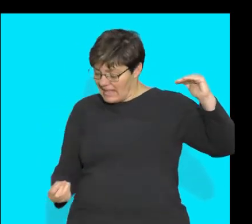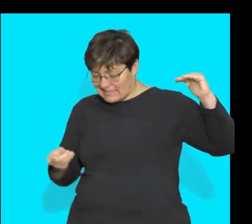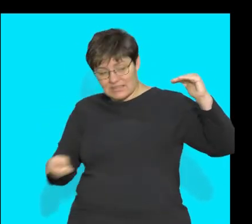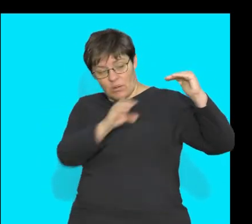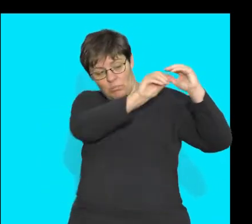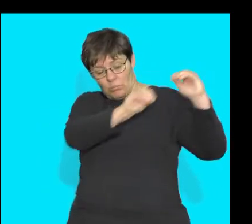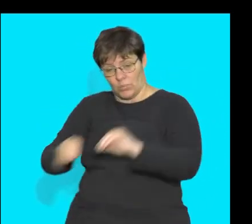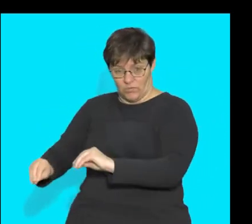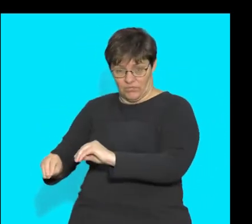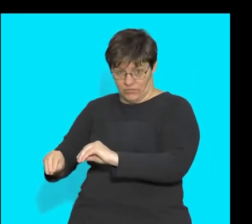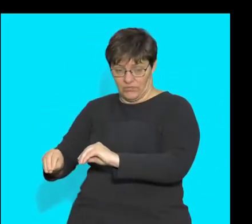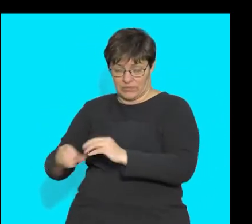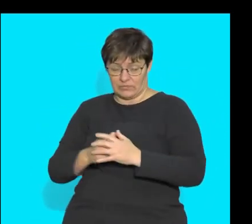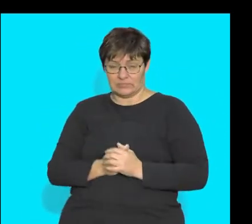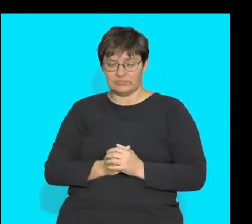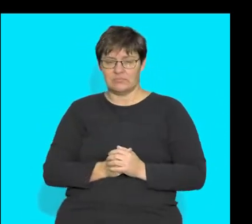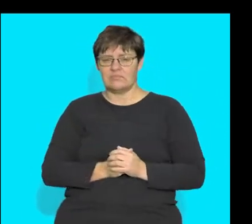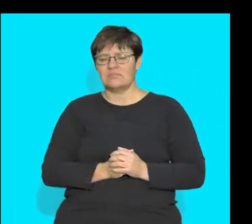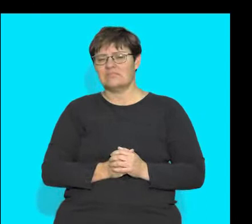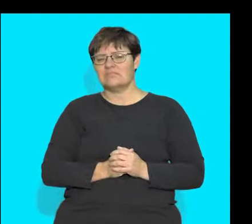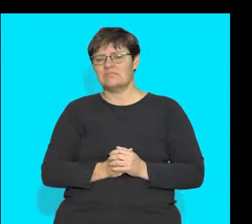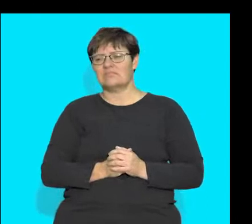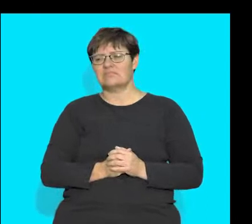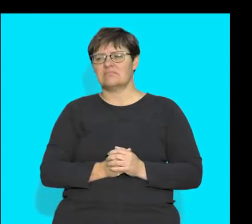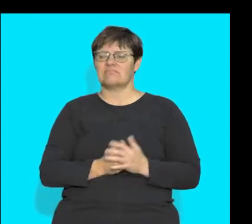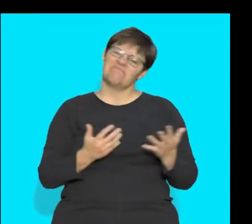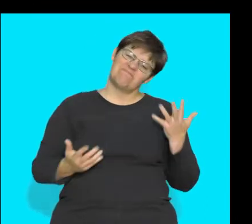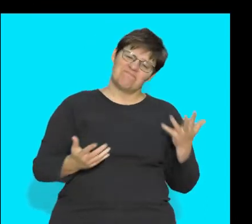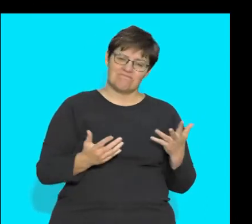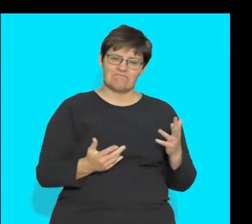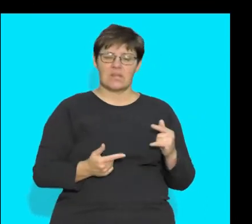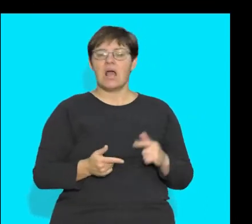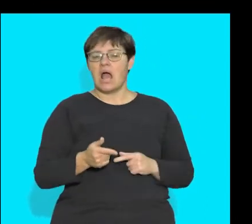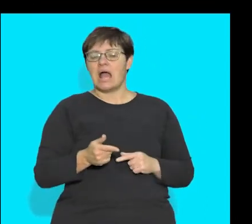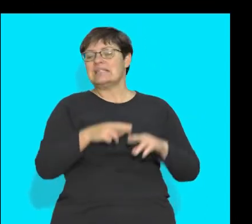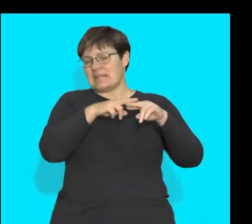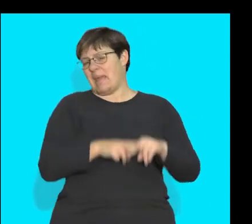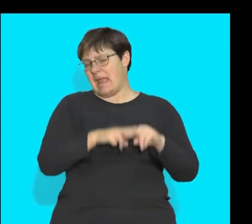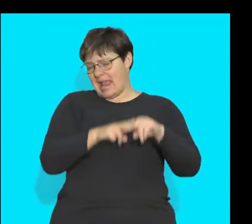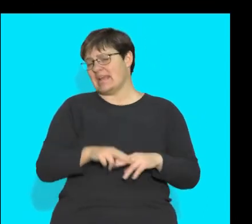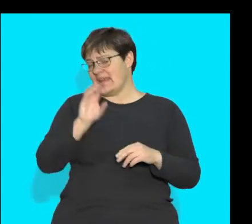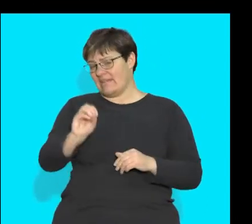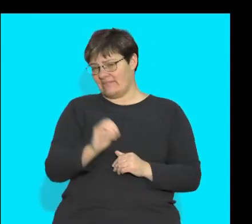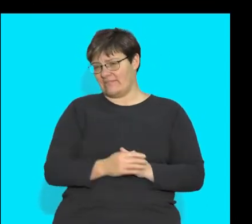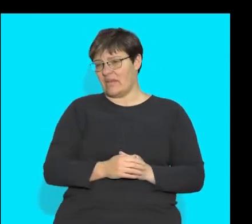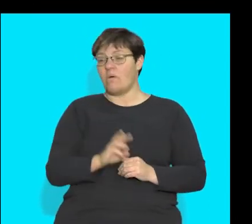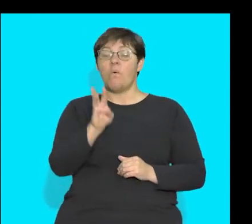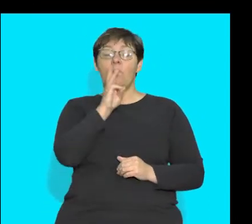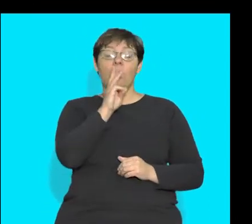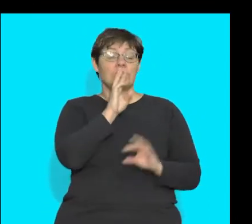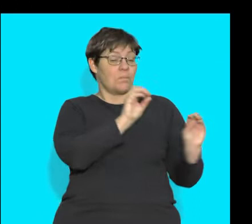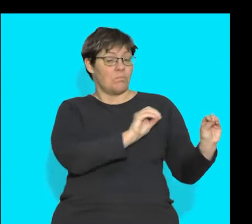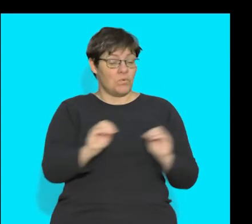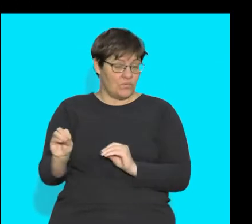low concentration. Now there is a bit of a terms and condition here, because when water